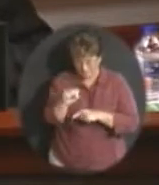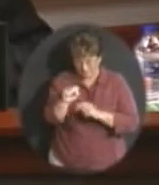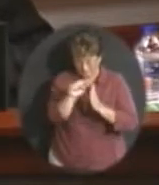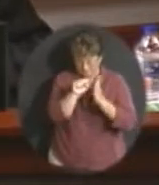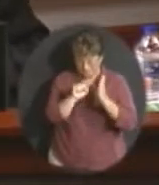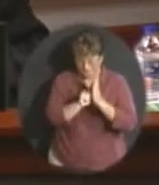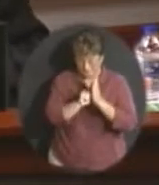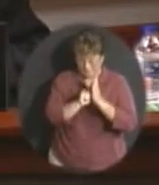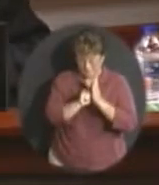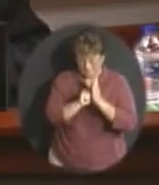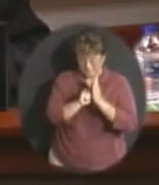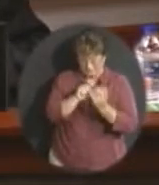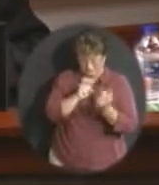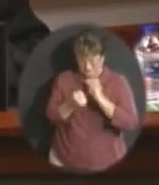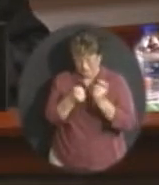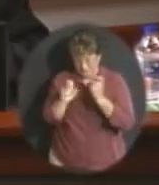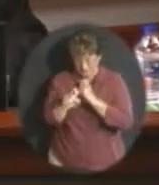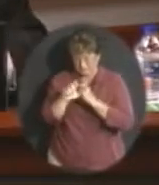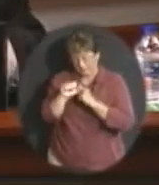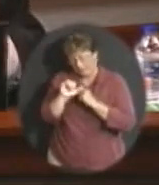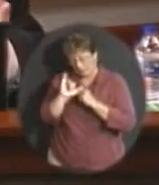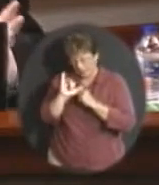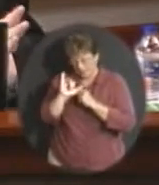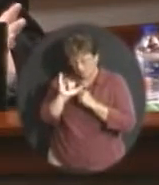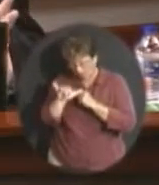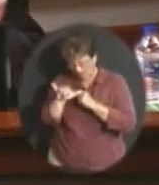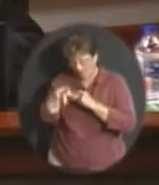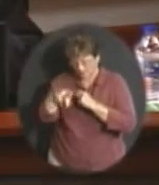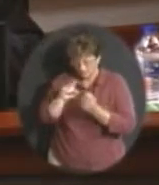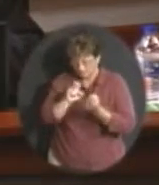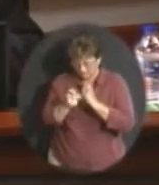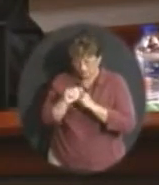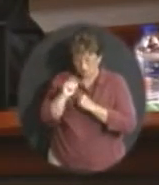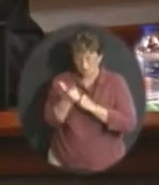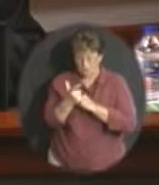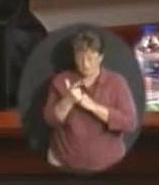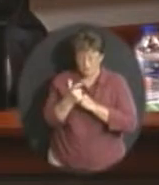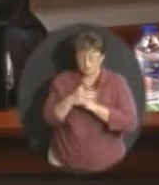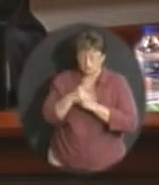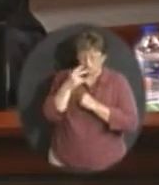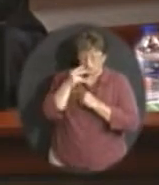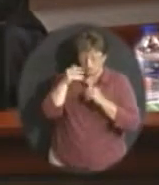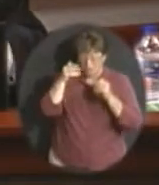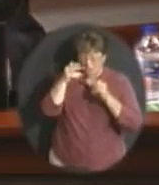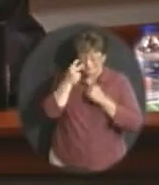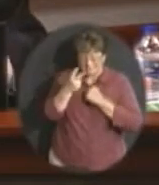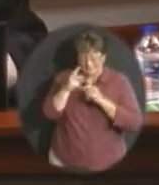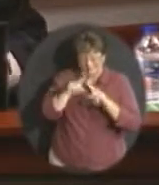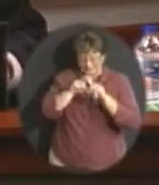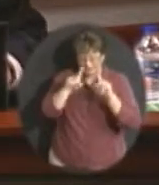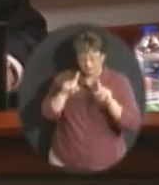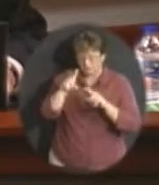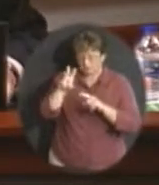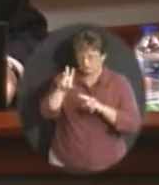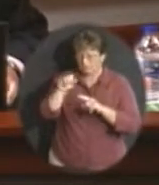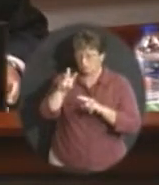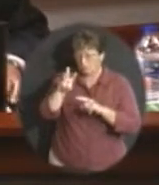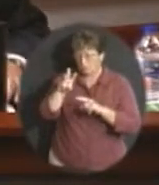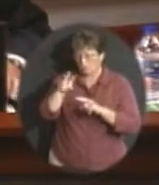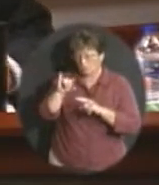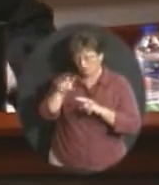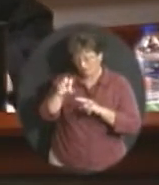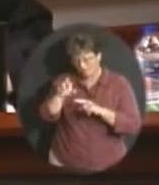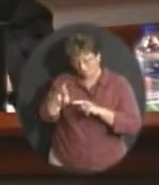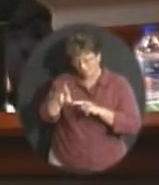Kansas starts to unveil what their waiver looks like and some of the development pieces that are yet to be done